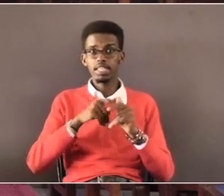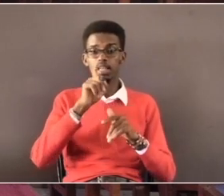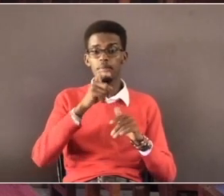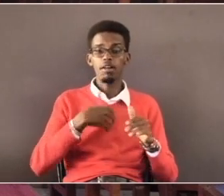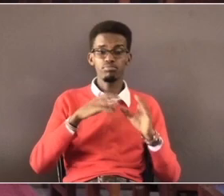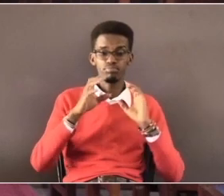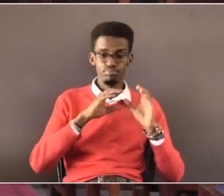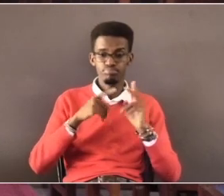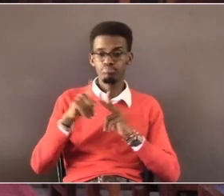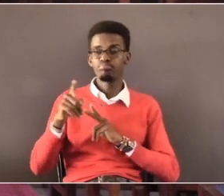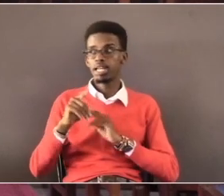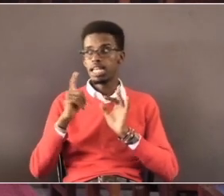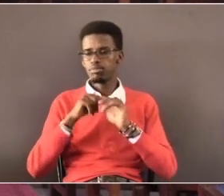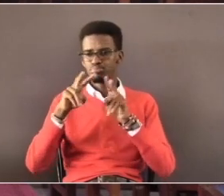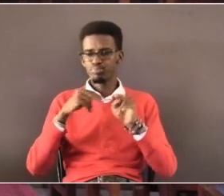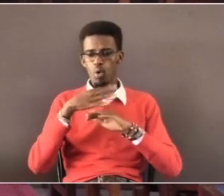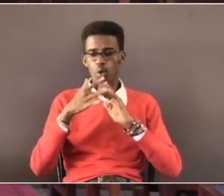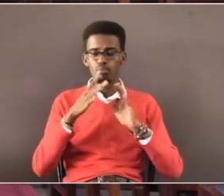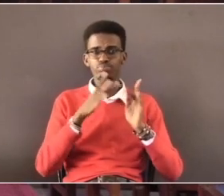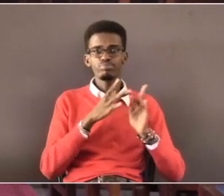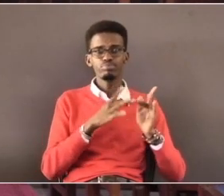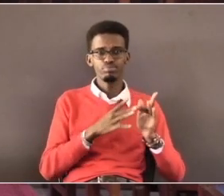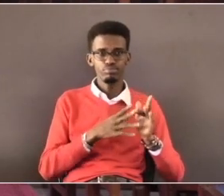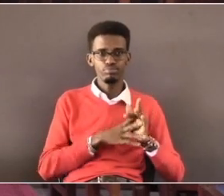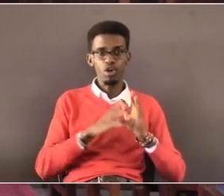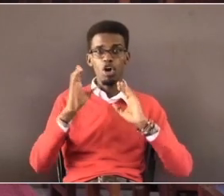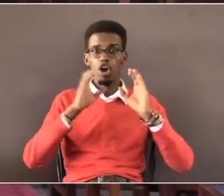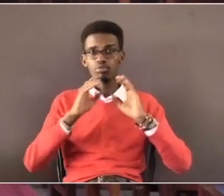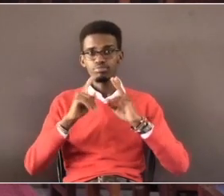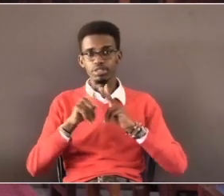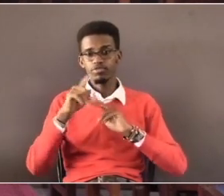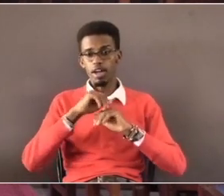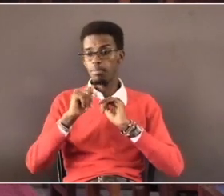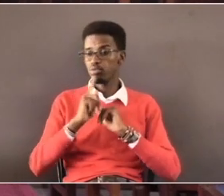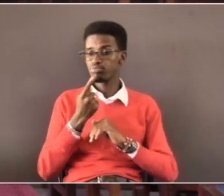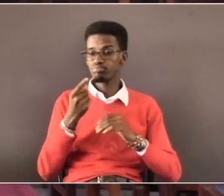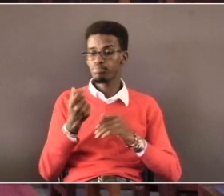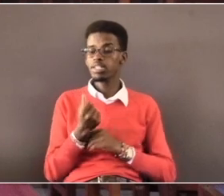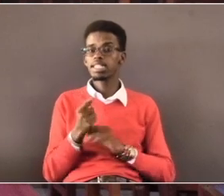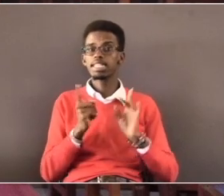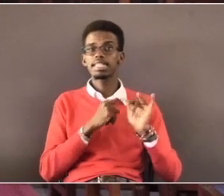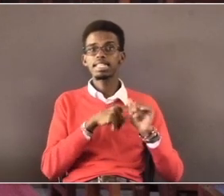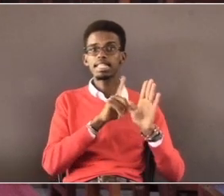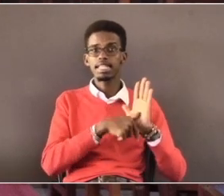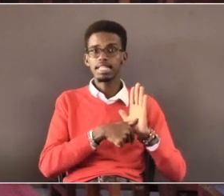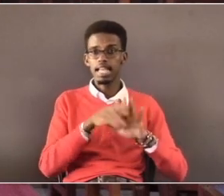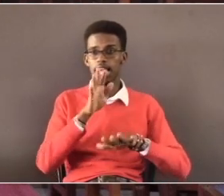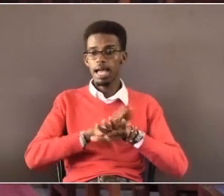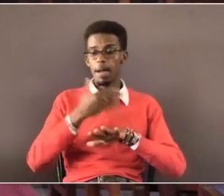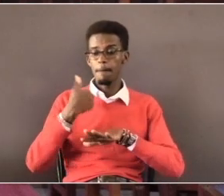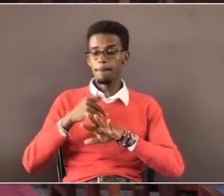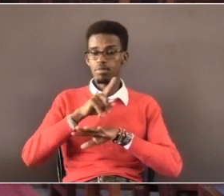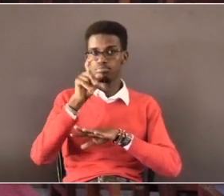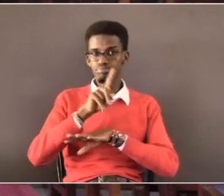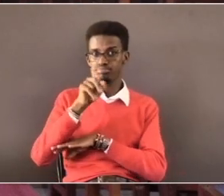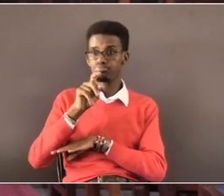conversation starters. So look for them. They're online. Conversation starters on money. And then you will find out such questions